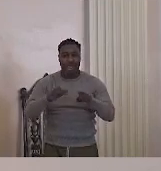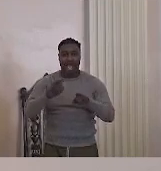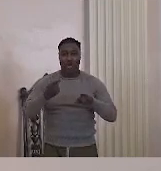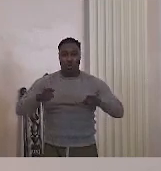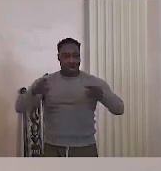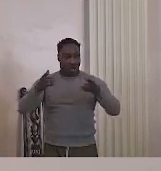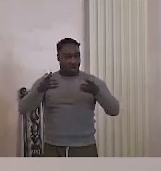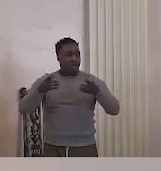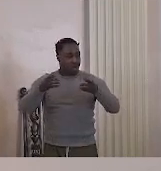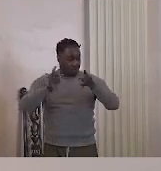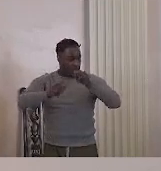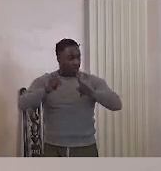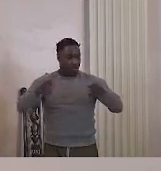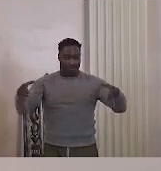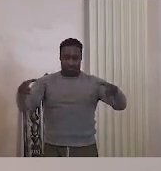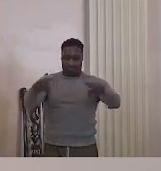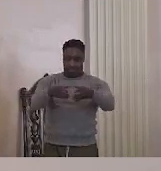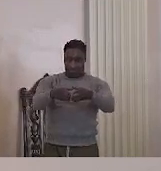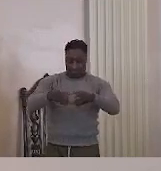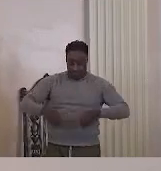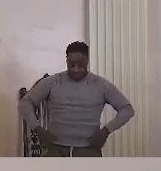body.